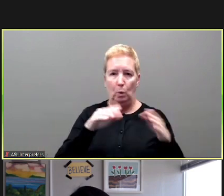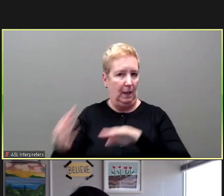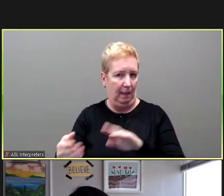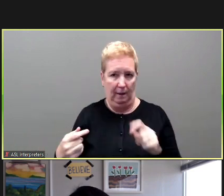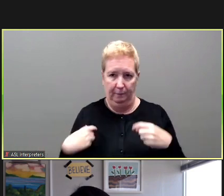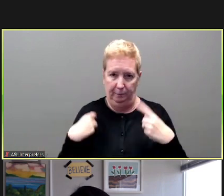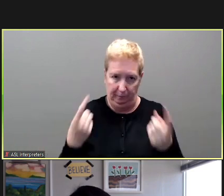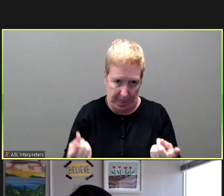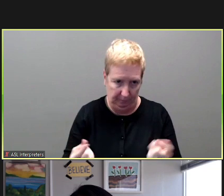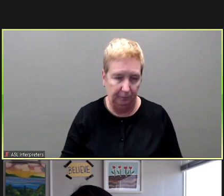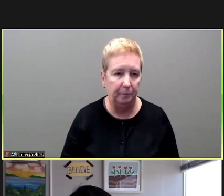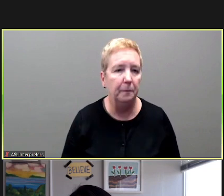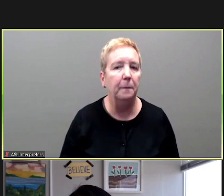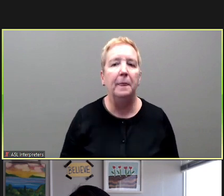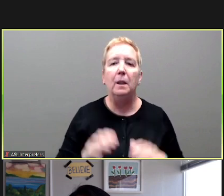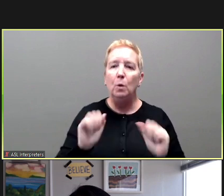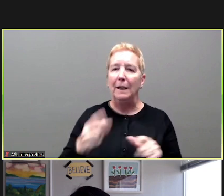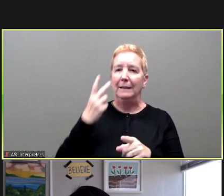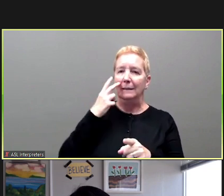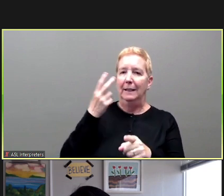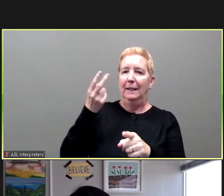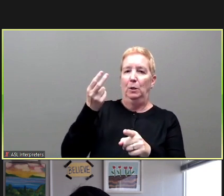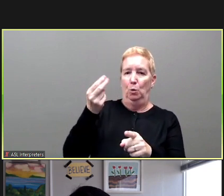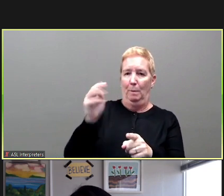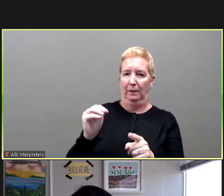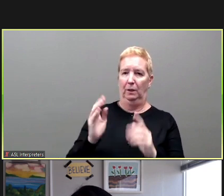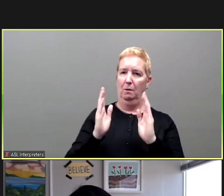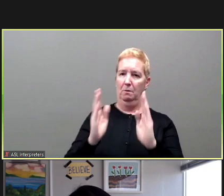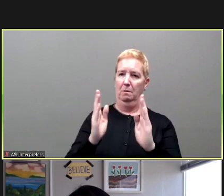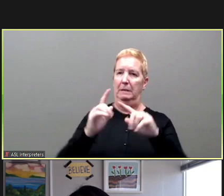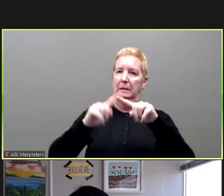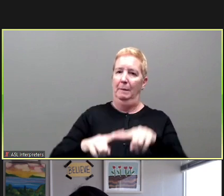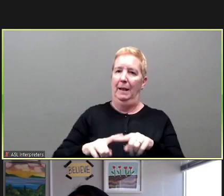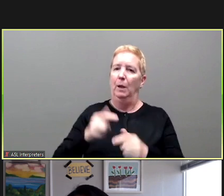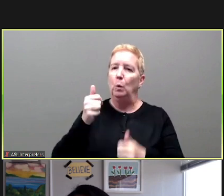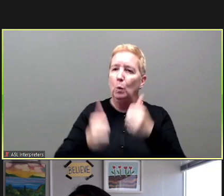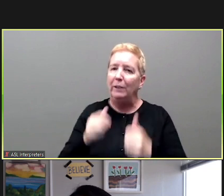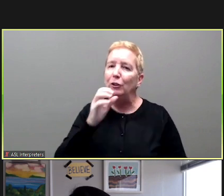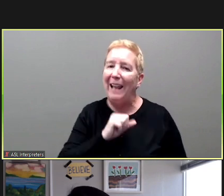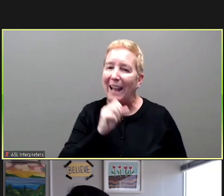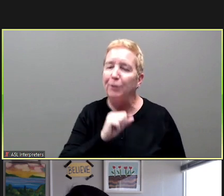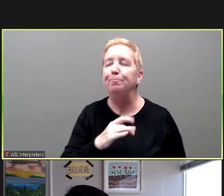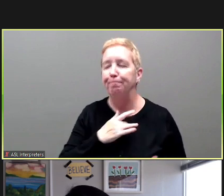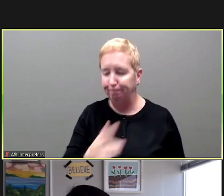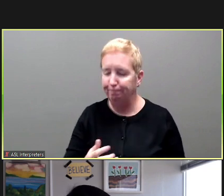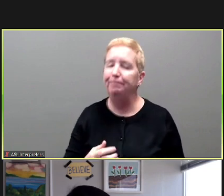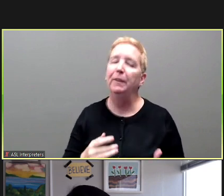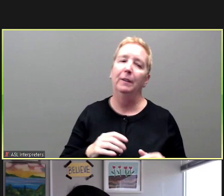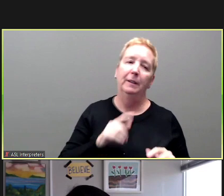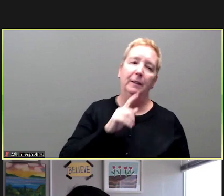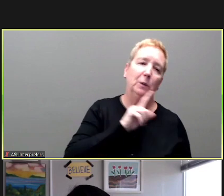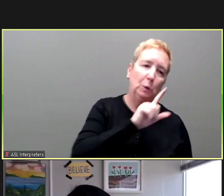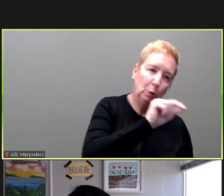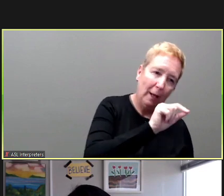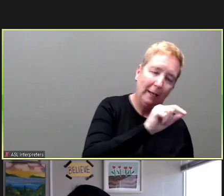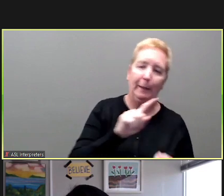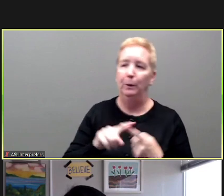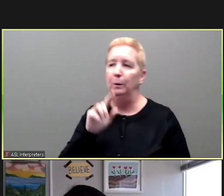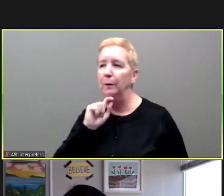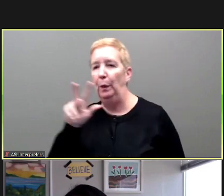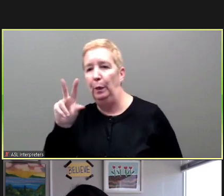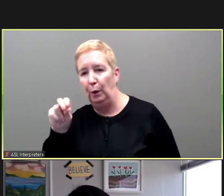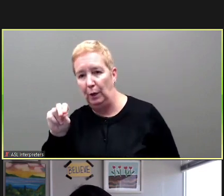the New Mexico monkeypox cases by age range here. You can see they're mostly in the 20 to 30-year-old age group